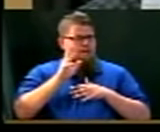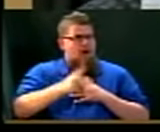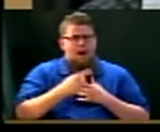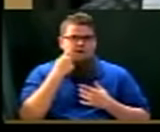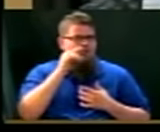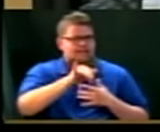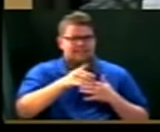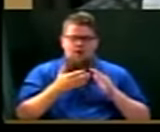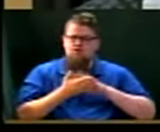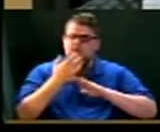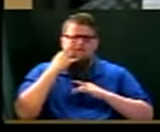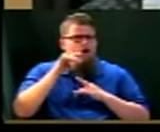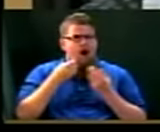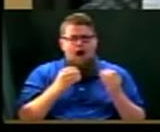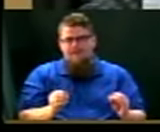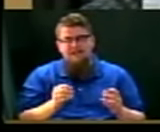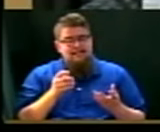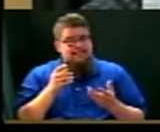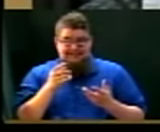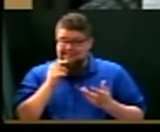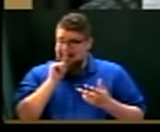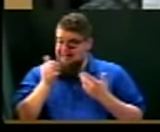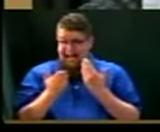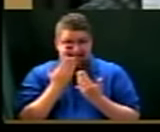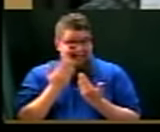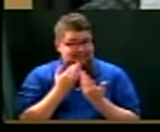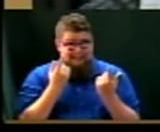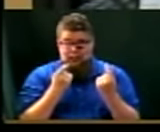office, because everyone up here knows that's not an easy thing to do.